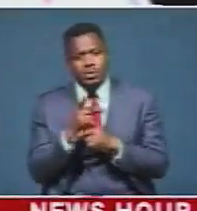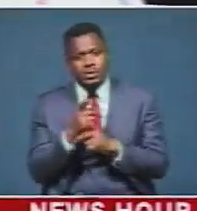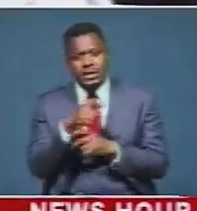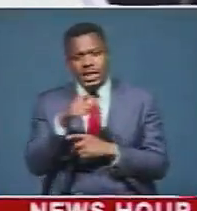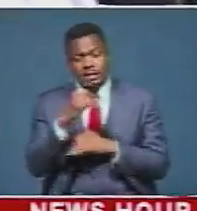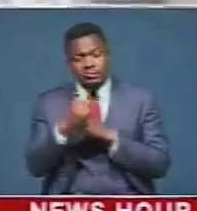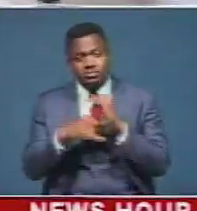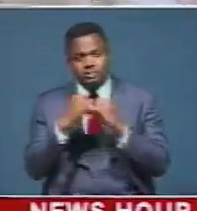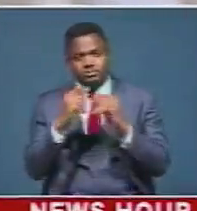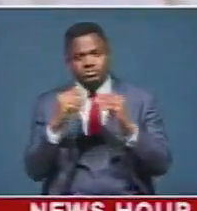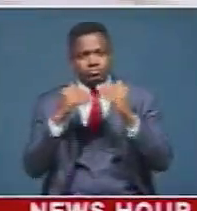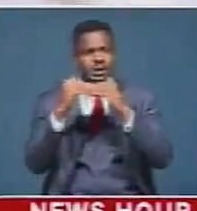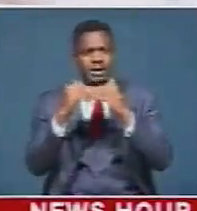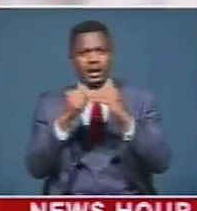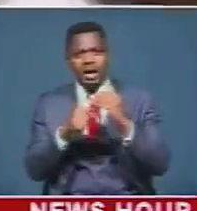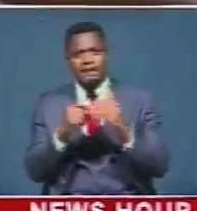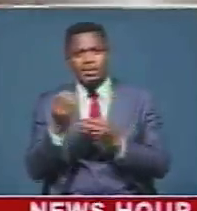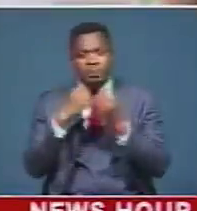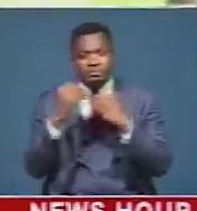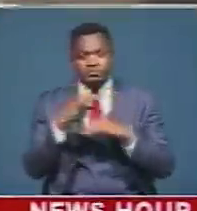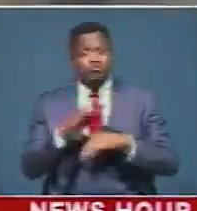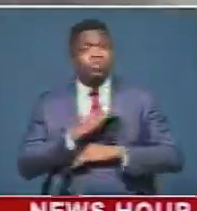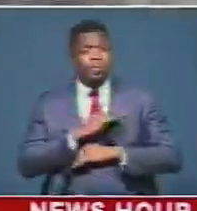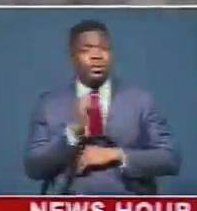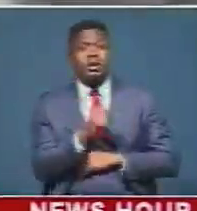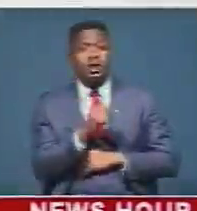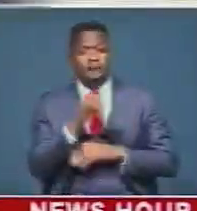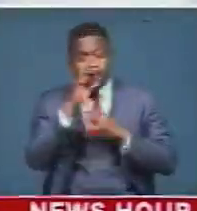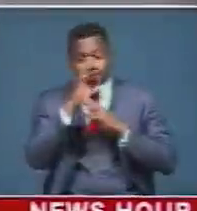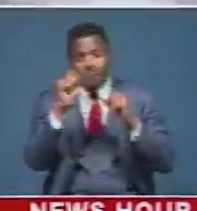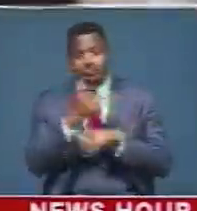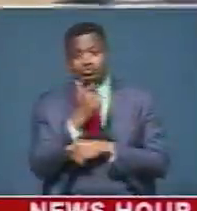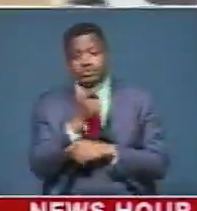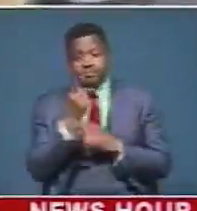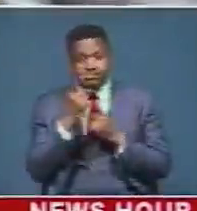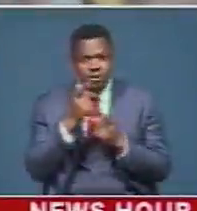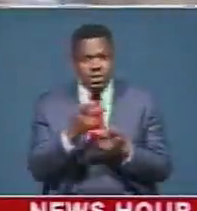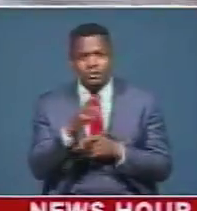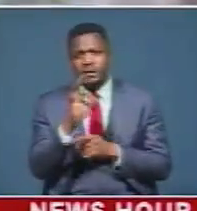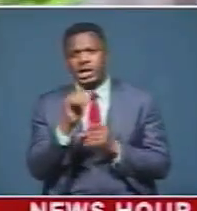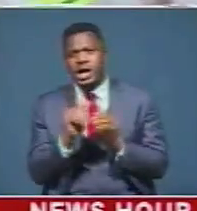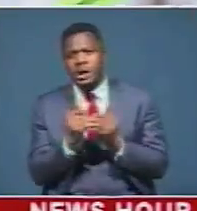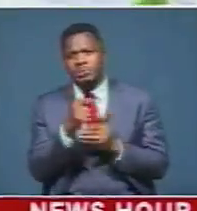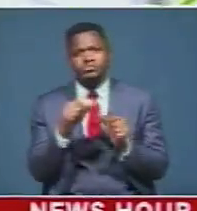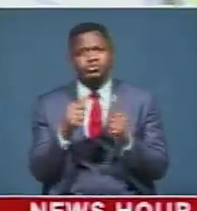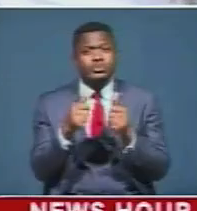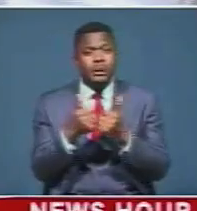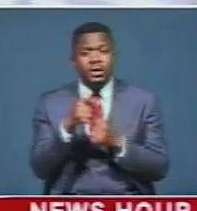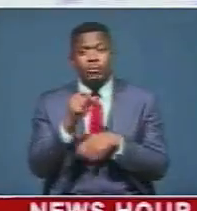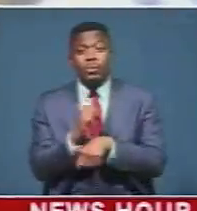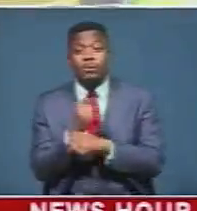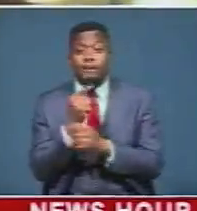meet international quality standards and consumer satisfaction. President Akufo-Addo's visit was to find out the challenges of the